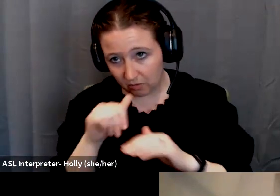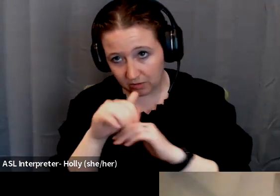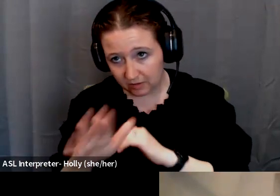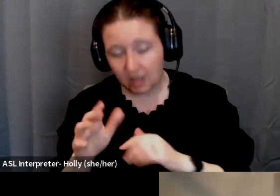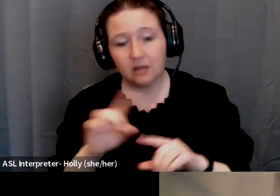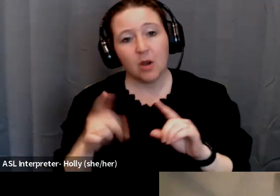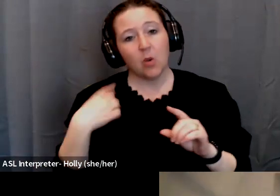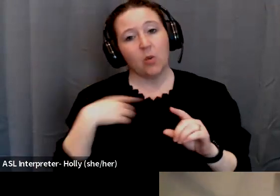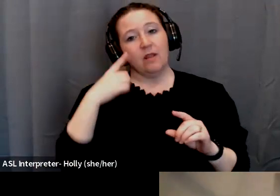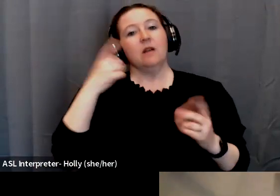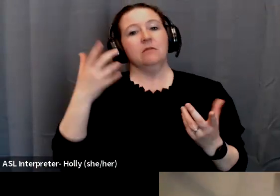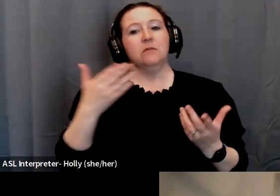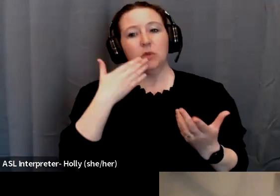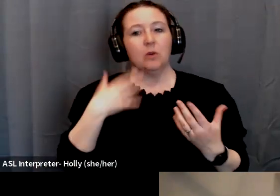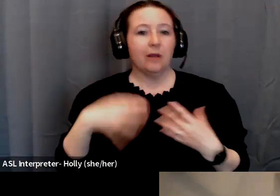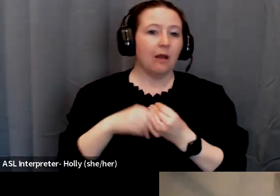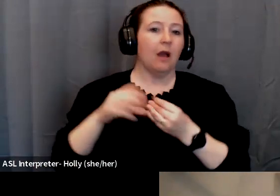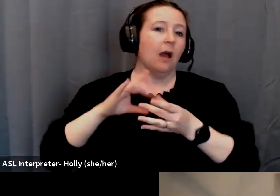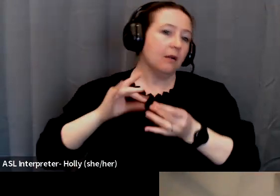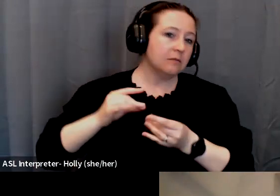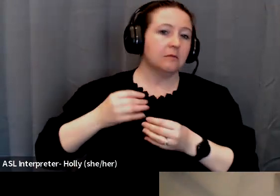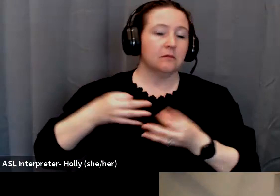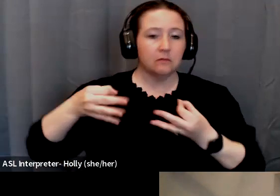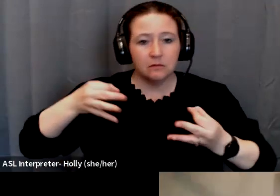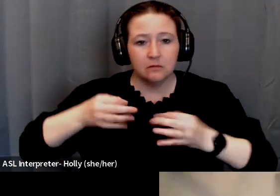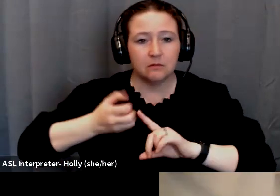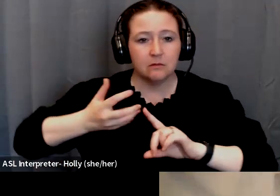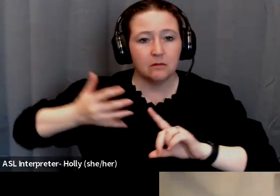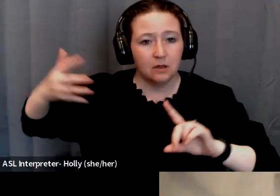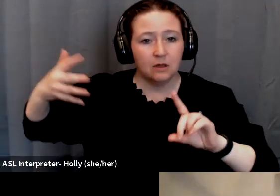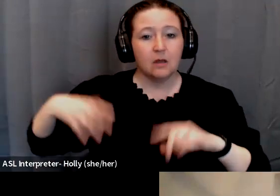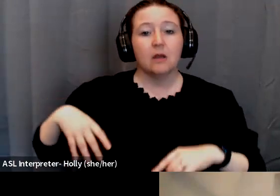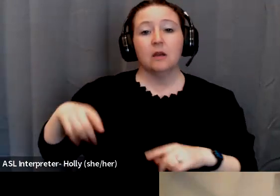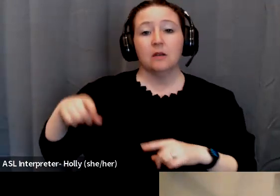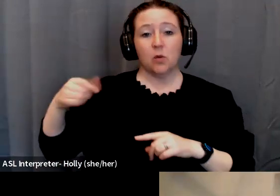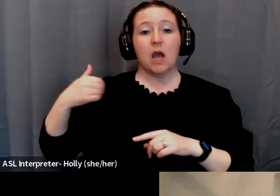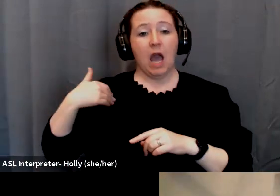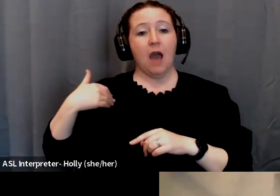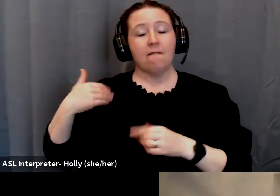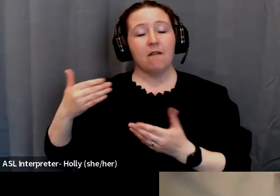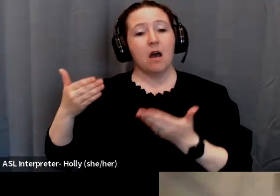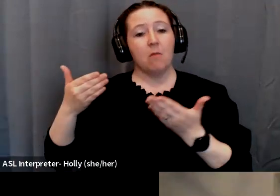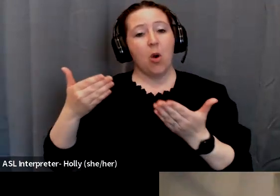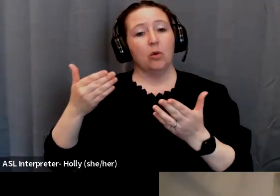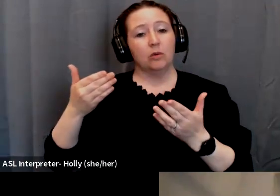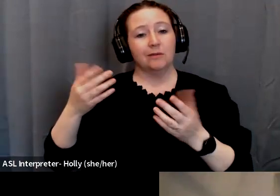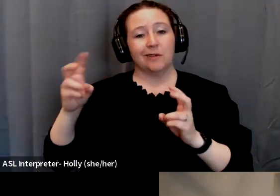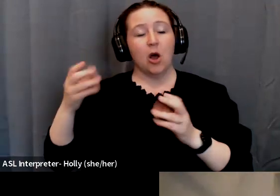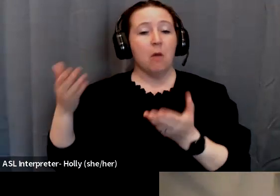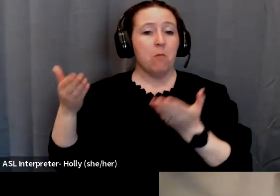But if we're going to, I mean, those are motions to limit debate is generally when that comes up. If somebody's